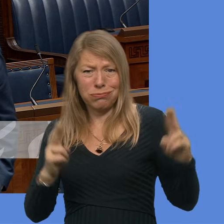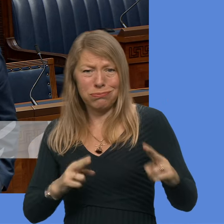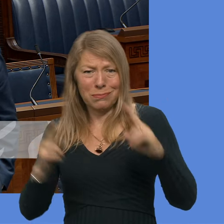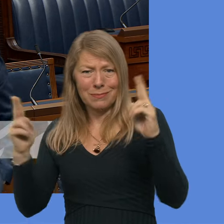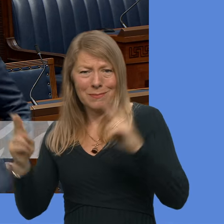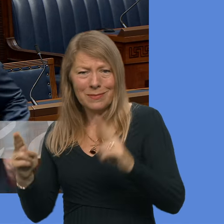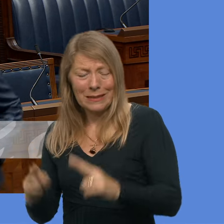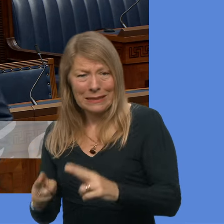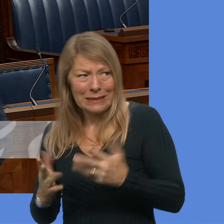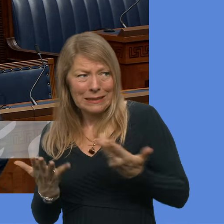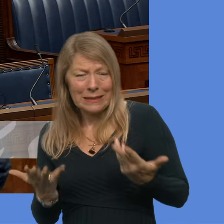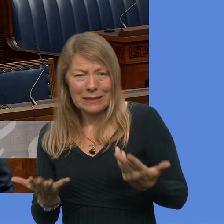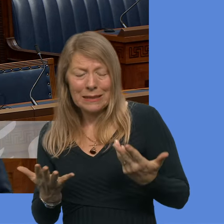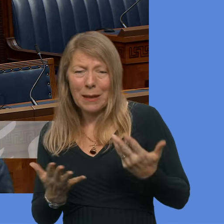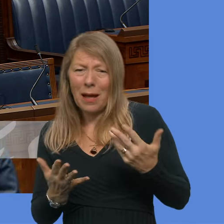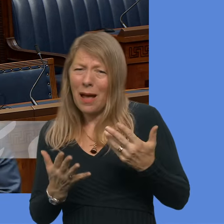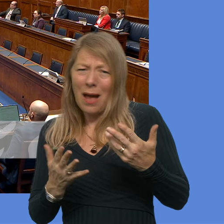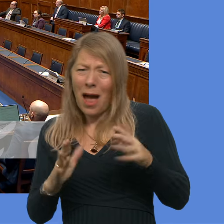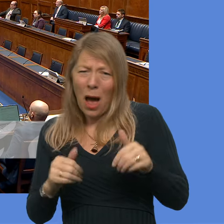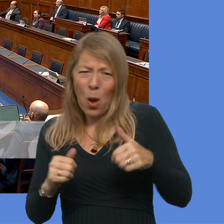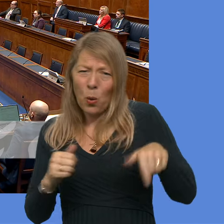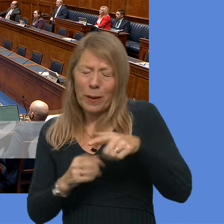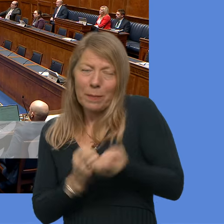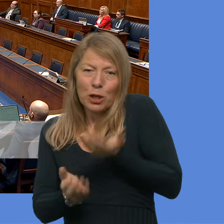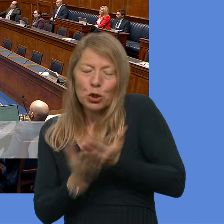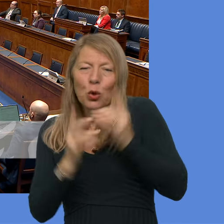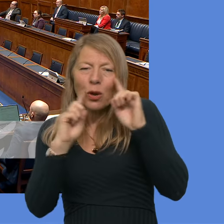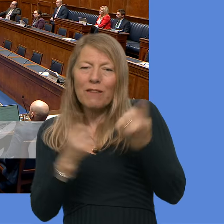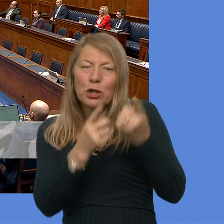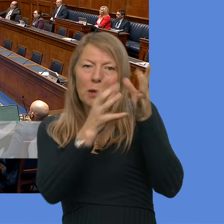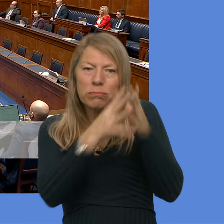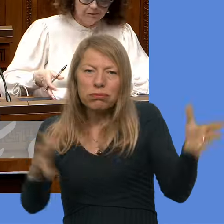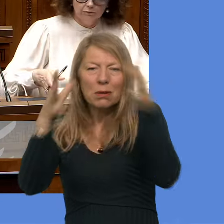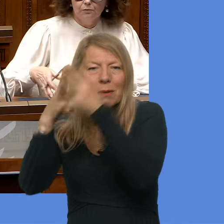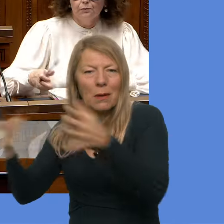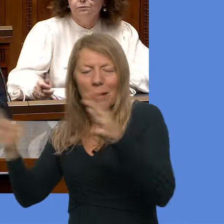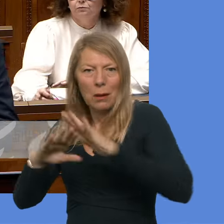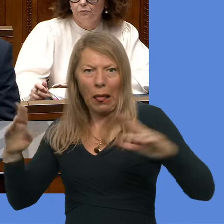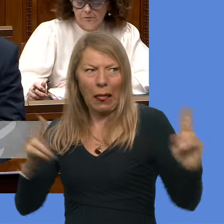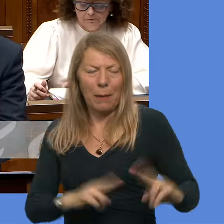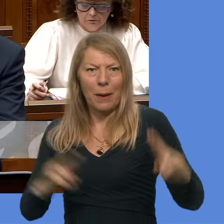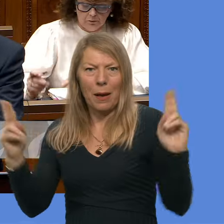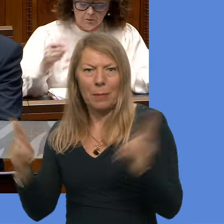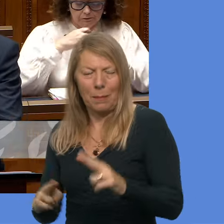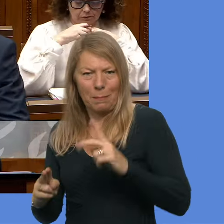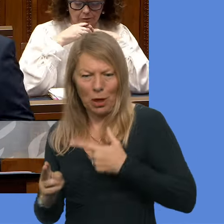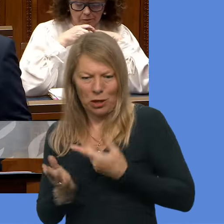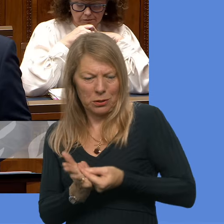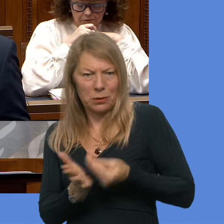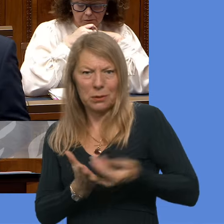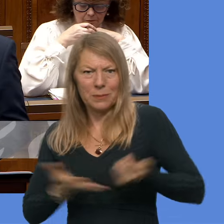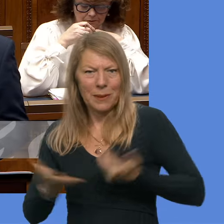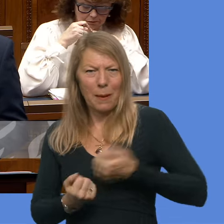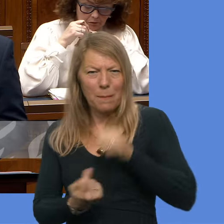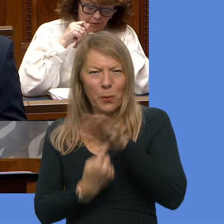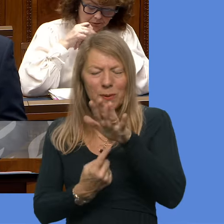increase those student numbers? Minister. Yes, and I have also spoken to both Vice-Chancellors on a number of occasions prior to taking up